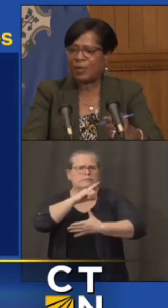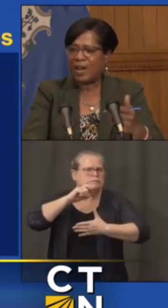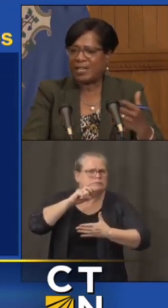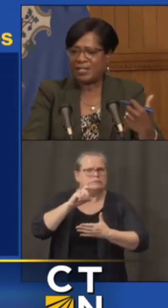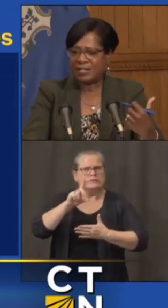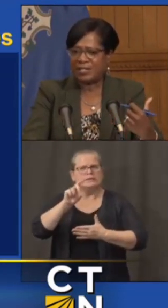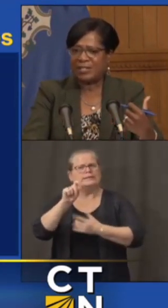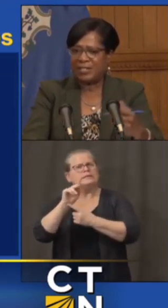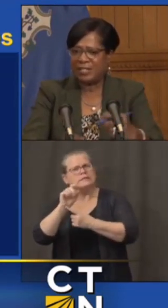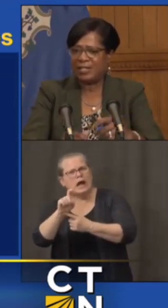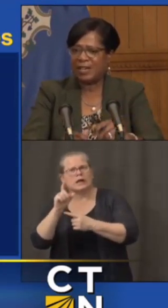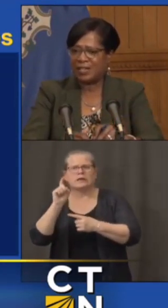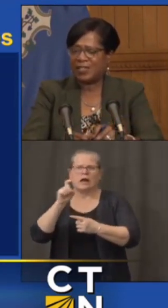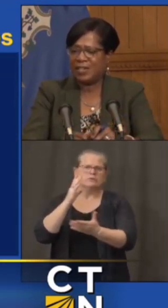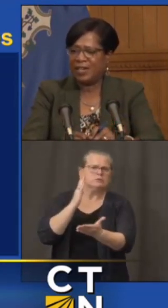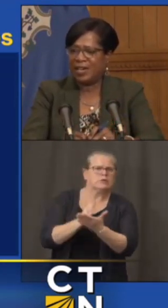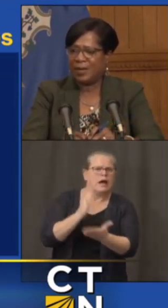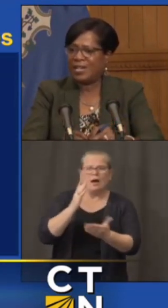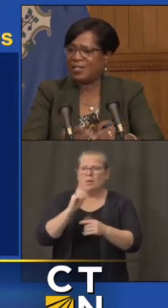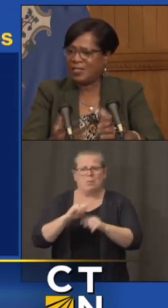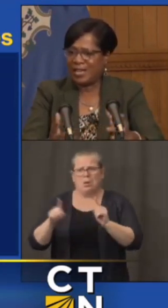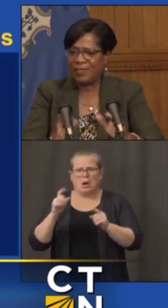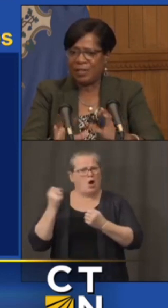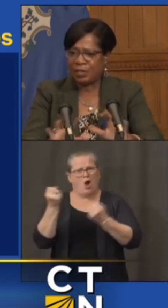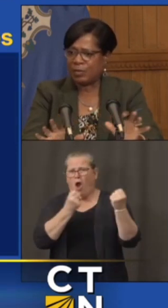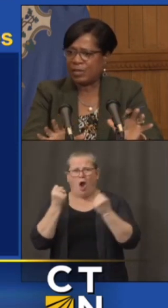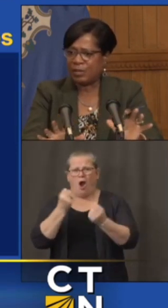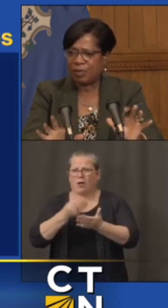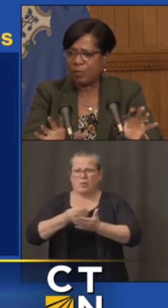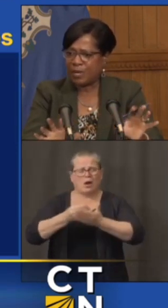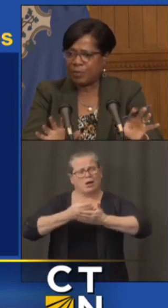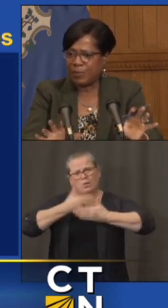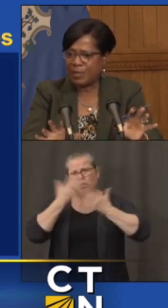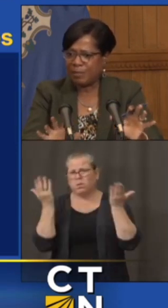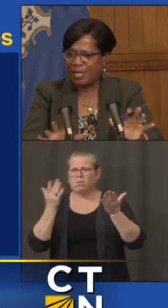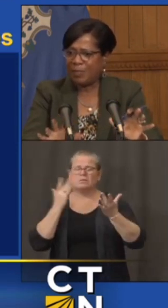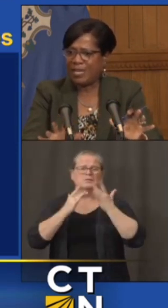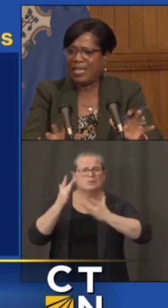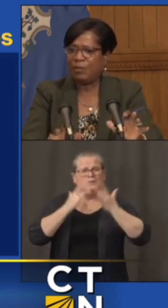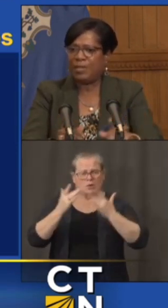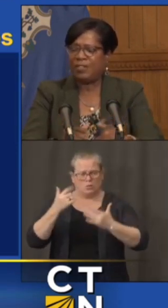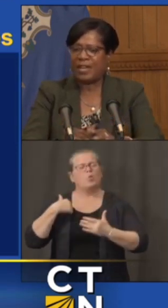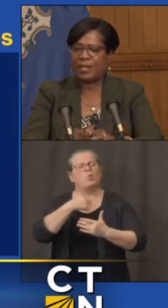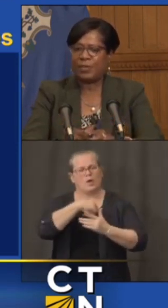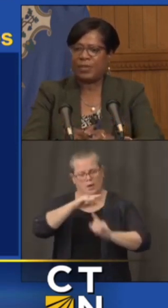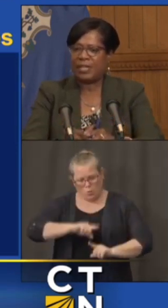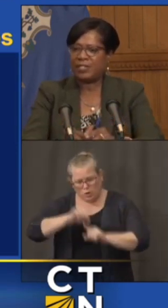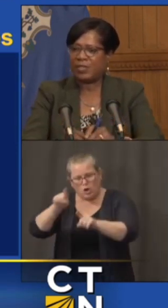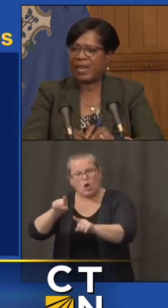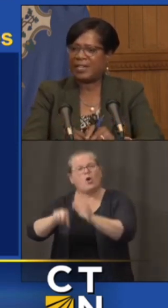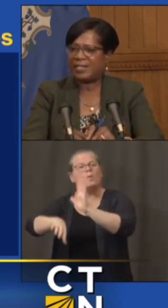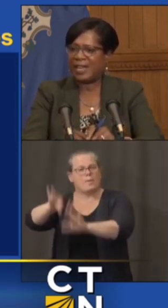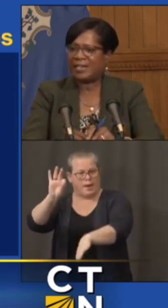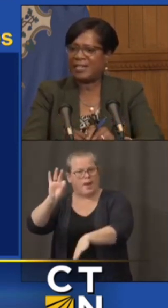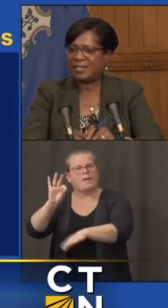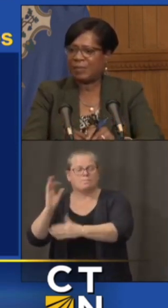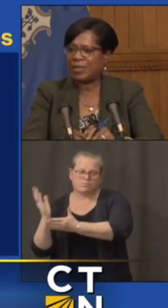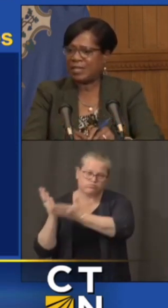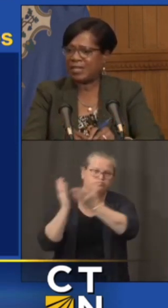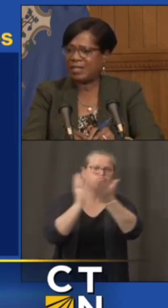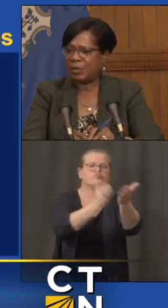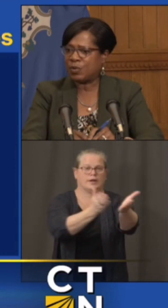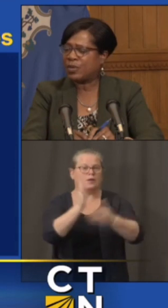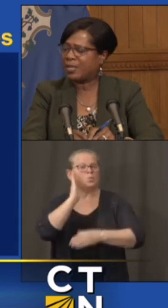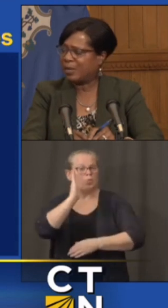and give them a ride to detox. And it's safe, the appropriate PPE will be available, and so that is